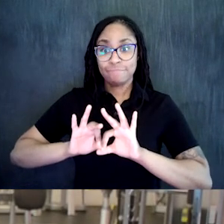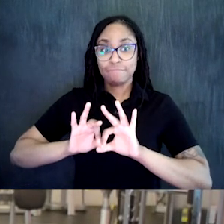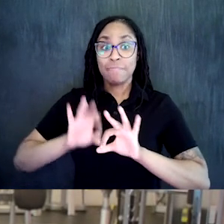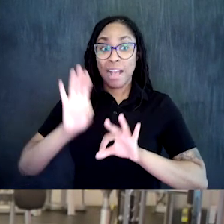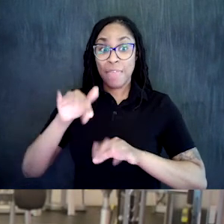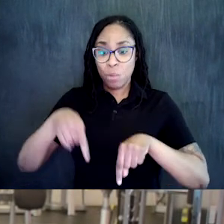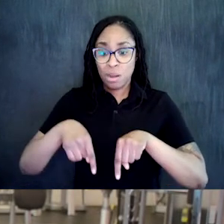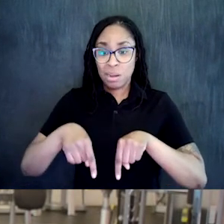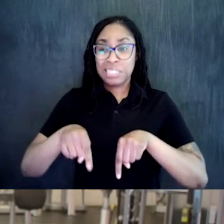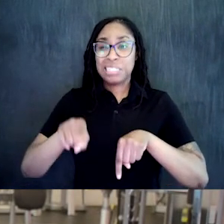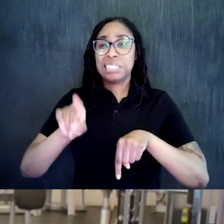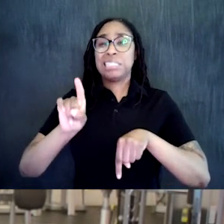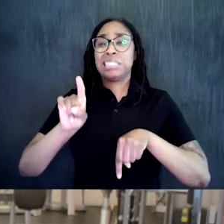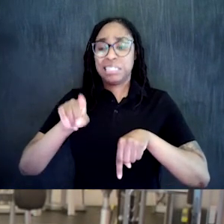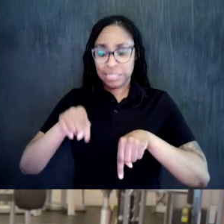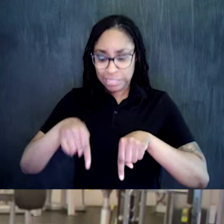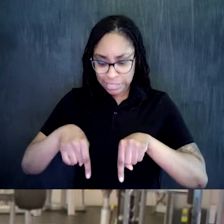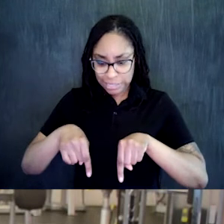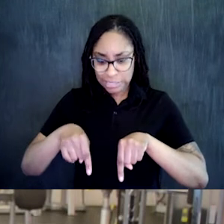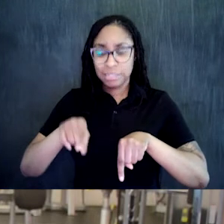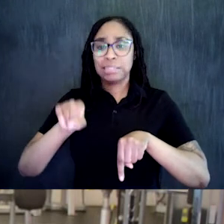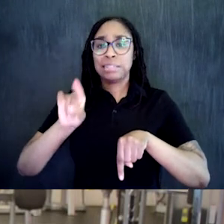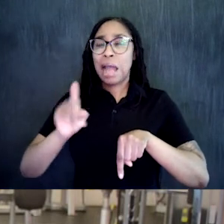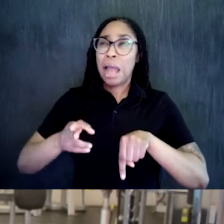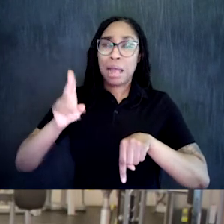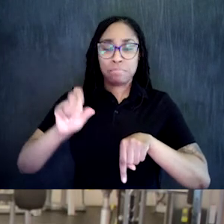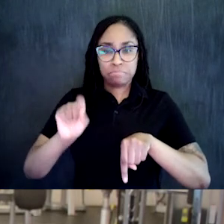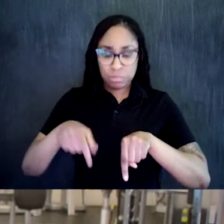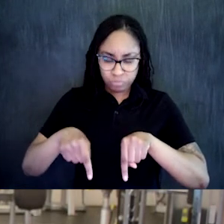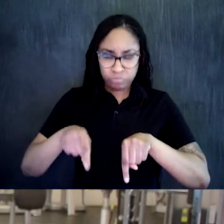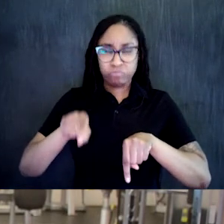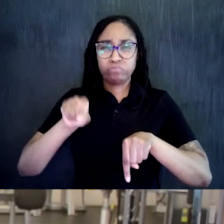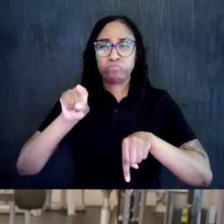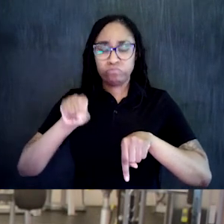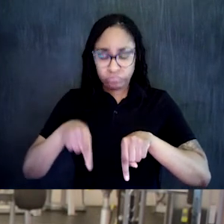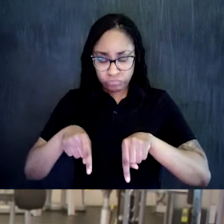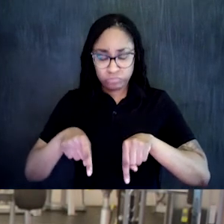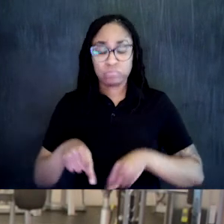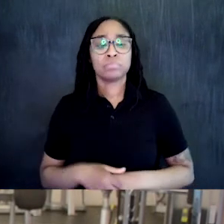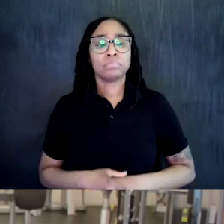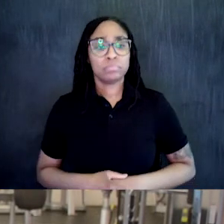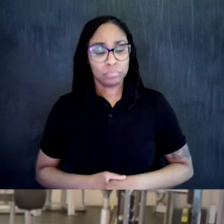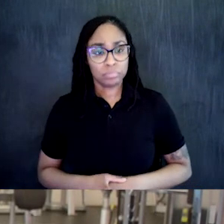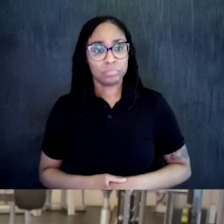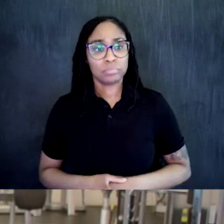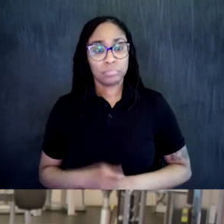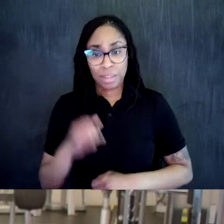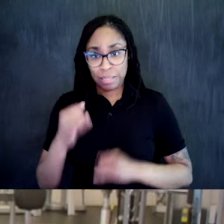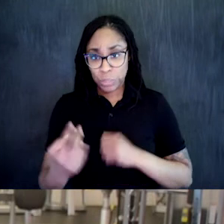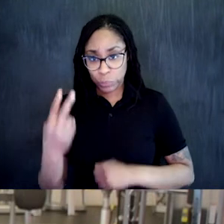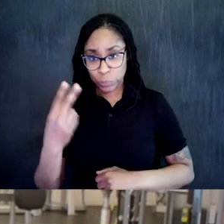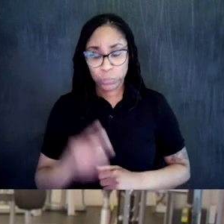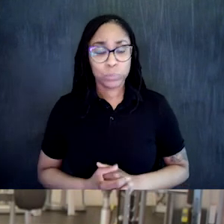as much as possible, and then you just help to finish and make sure we get a nice solid range of motion, right? We want to go all